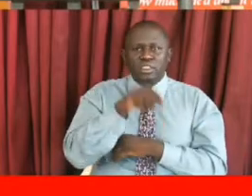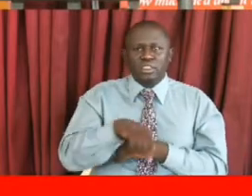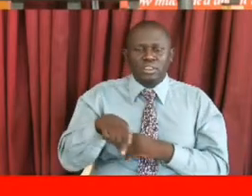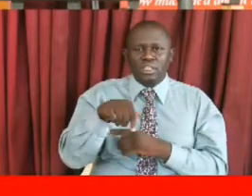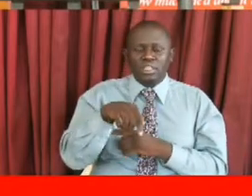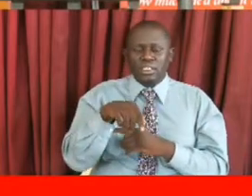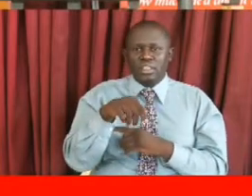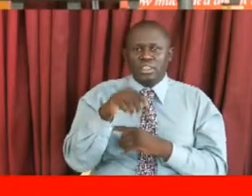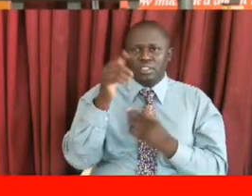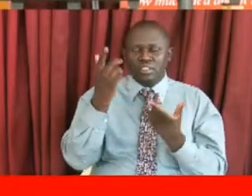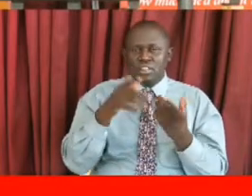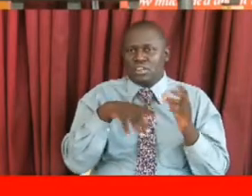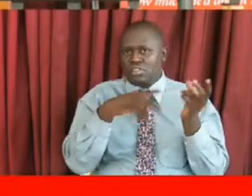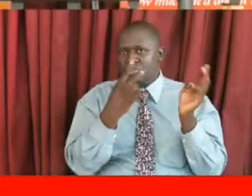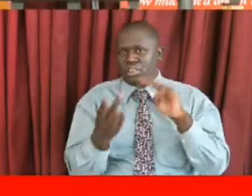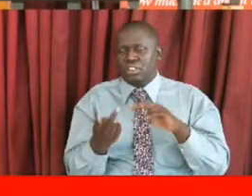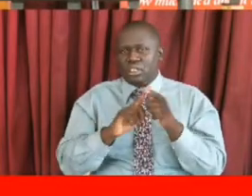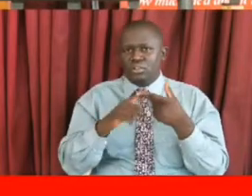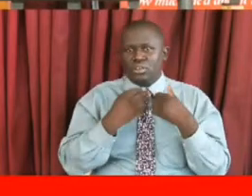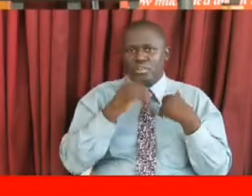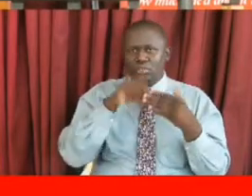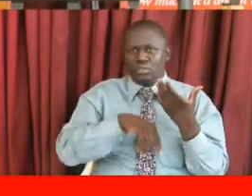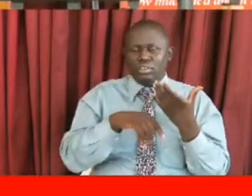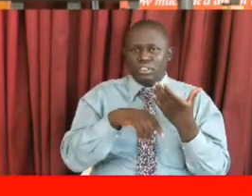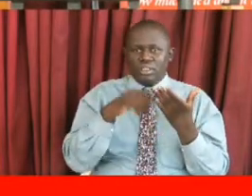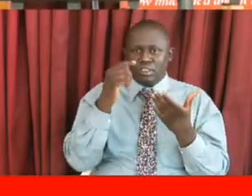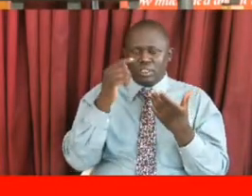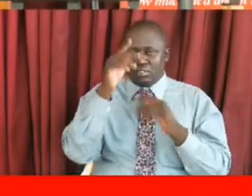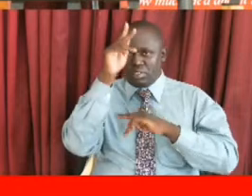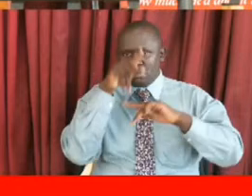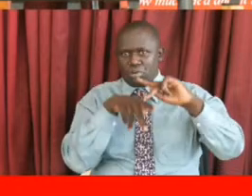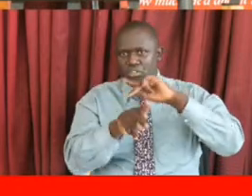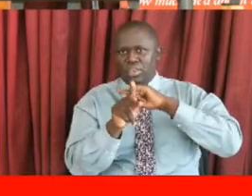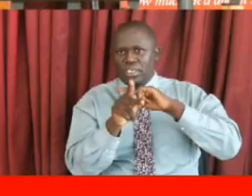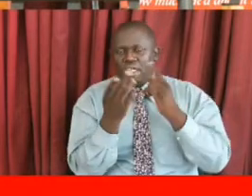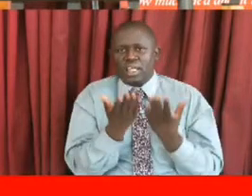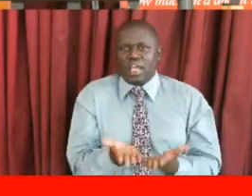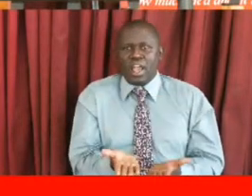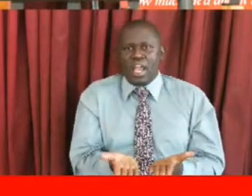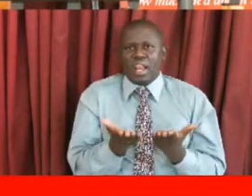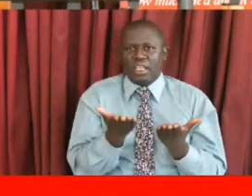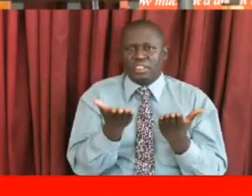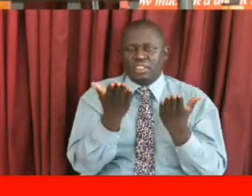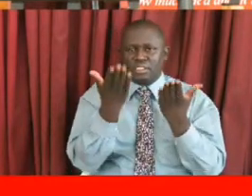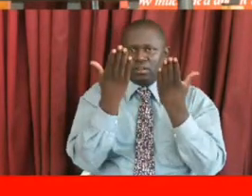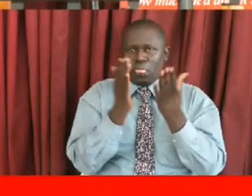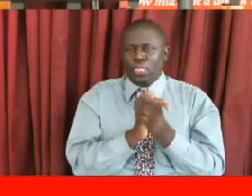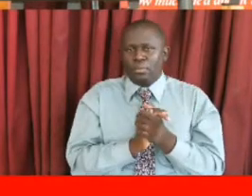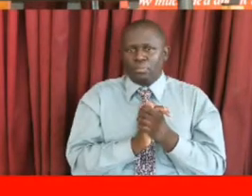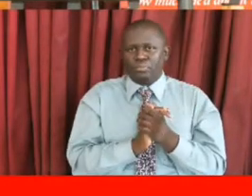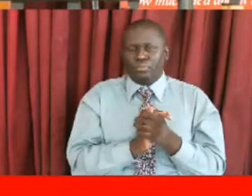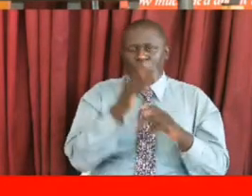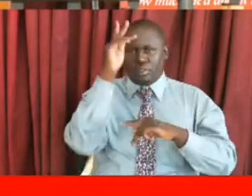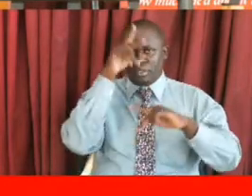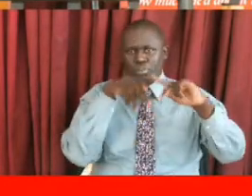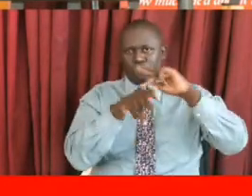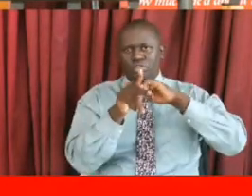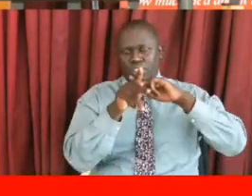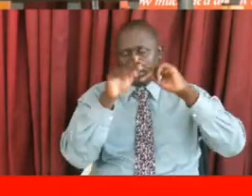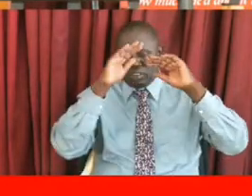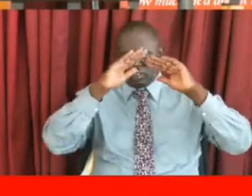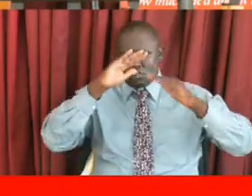Divine us did the prophet arise did the prophet Fade